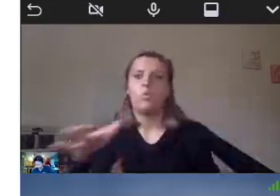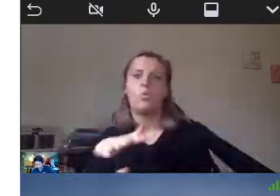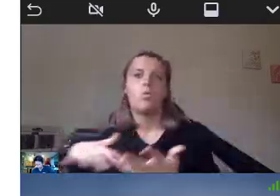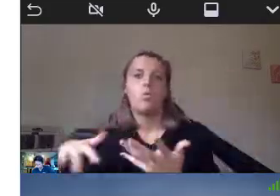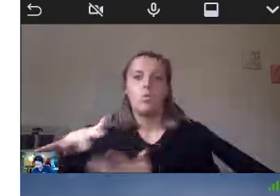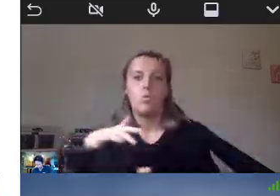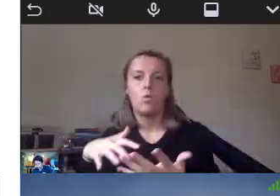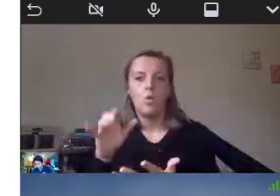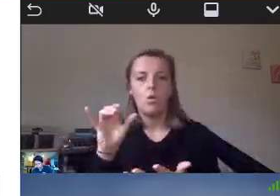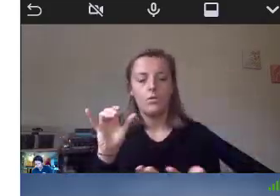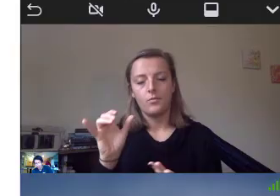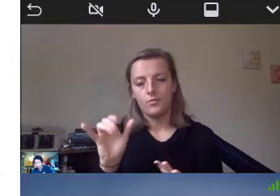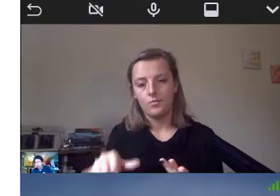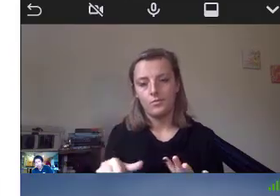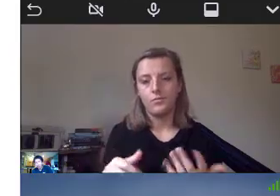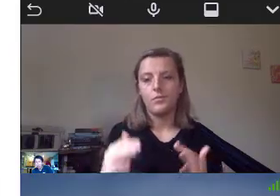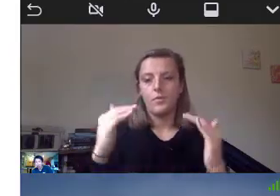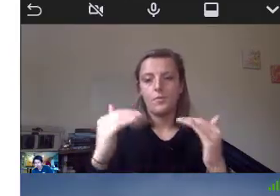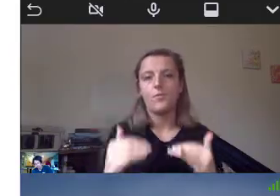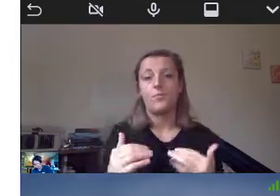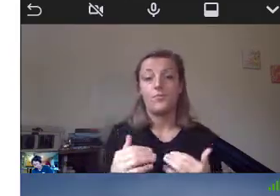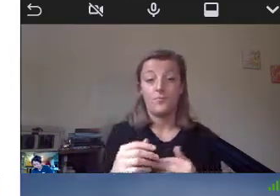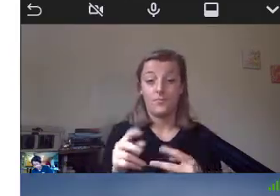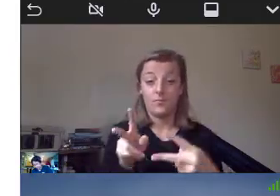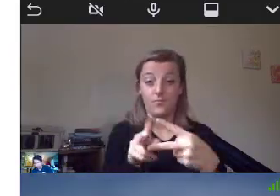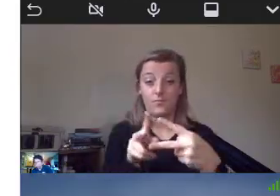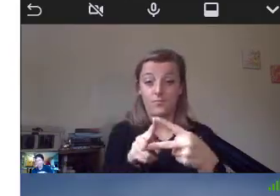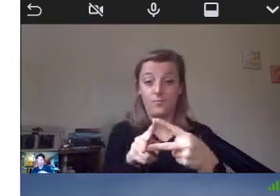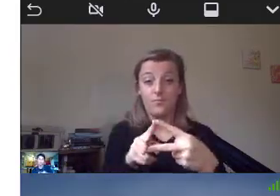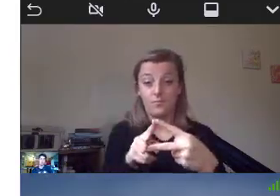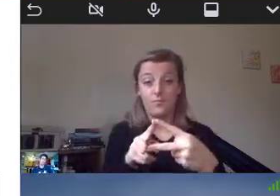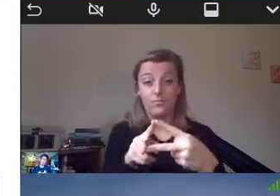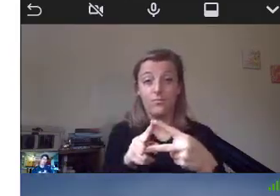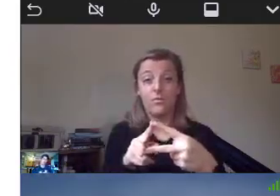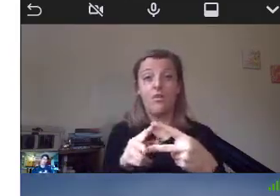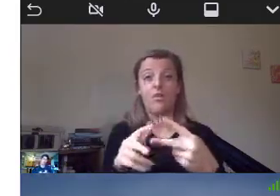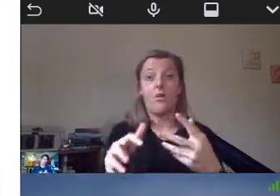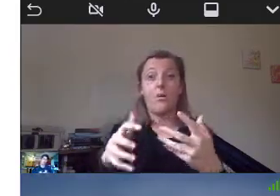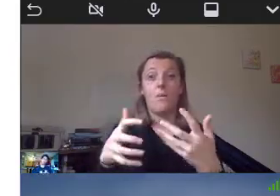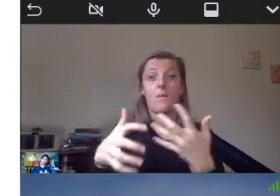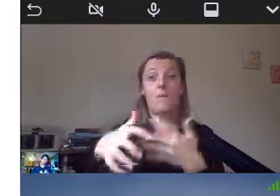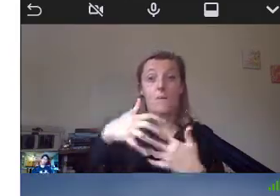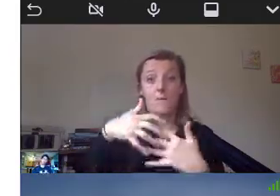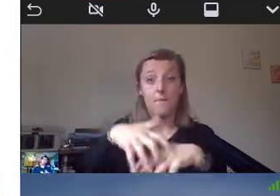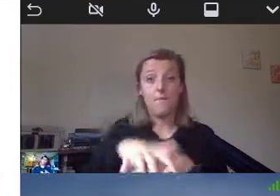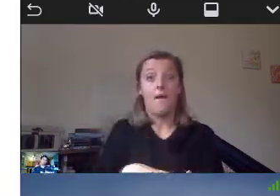convection. So we have convection heat transfer as well as convection mass transfer.